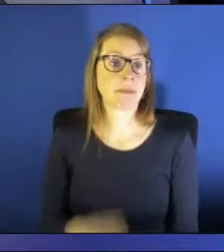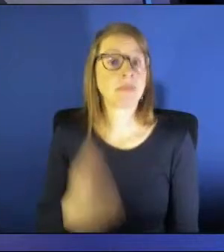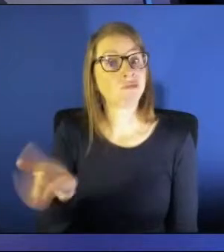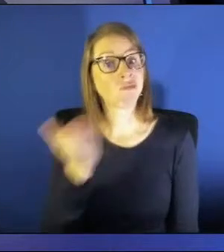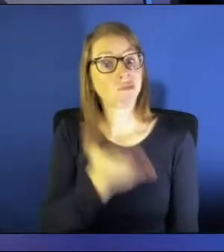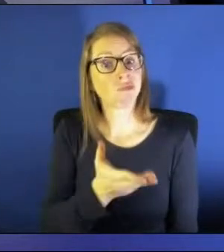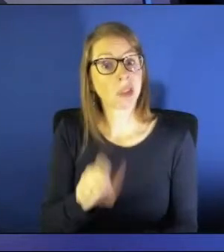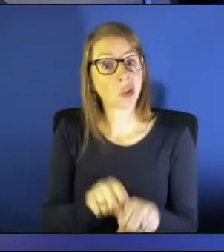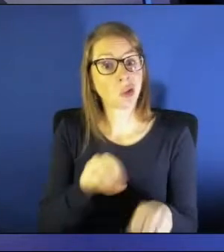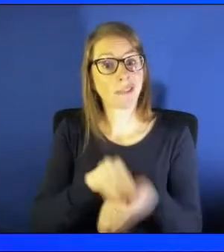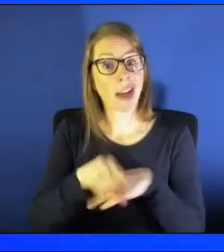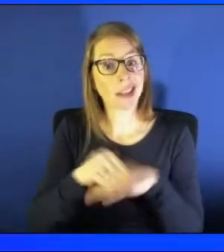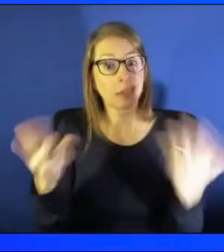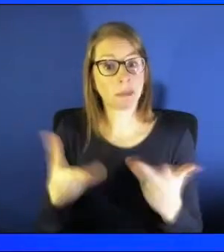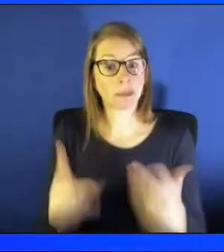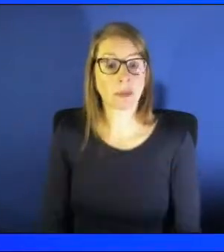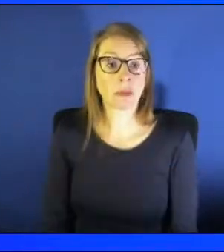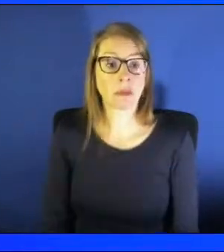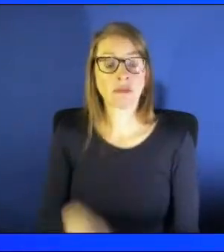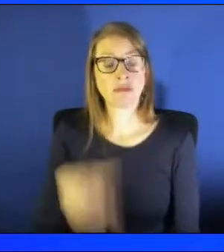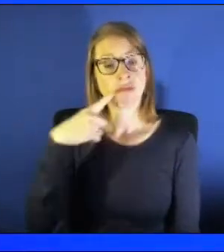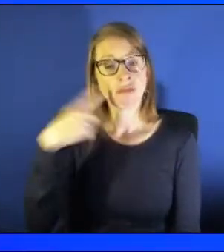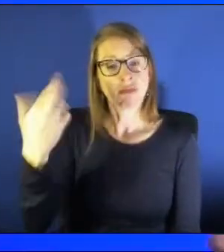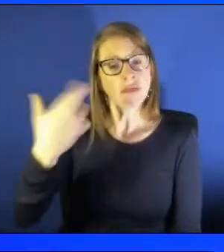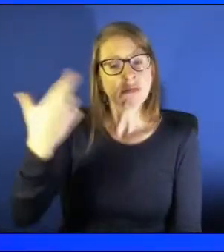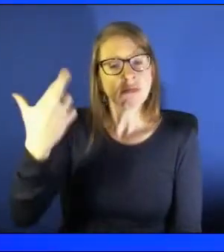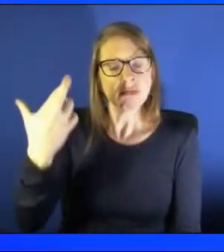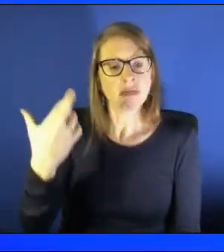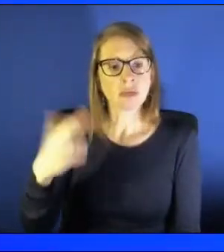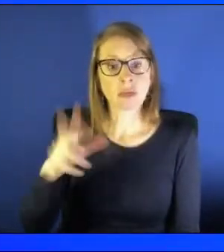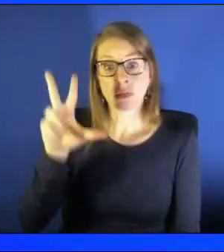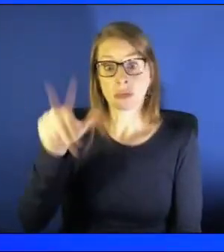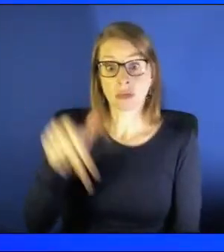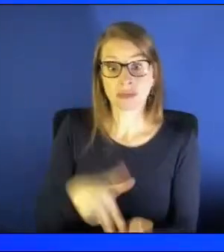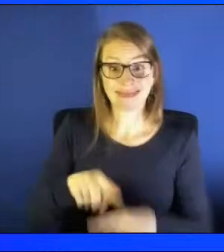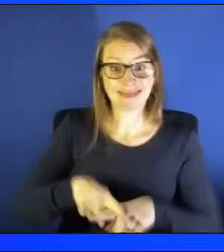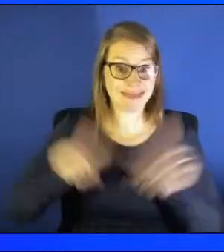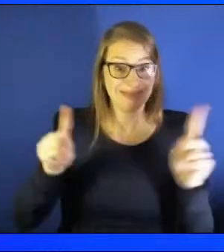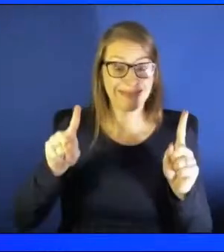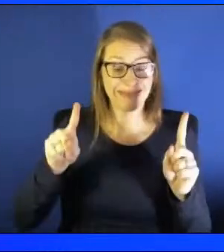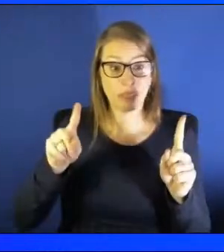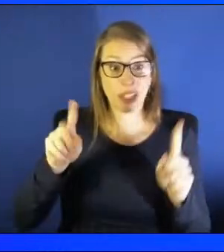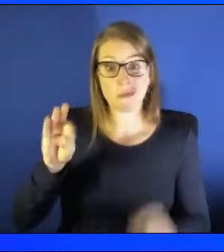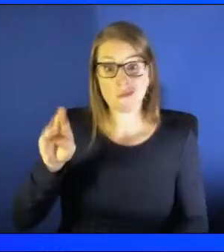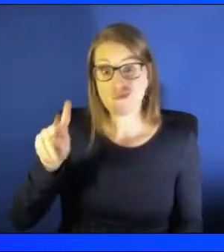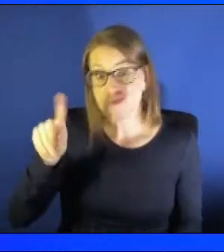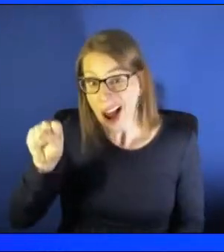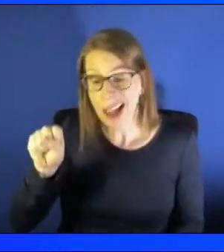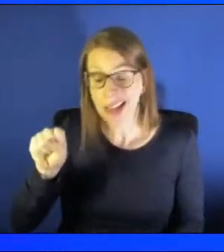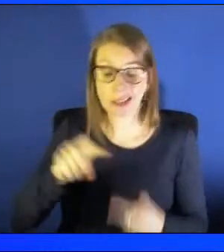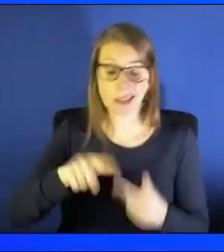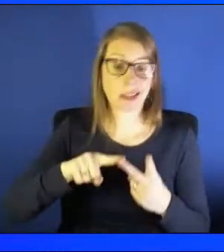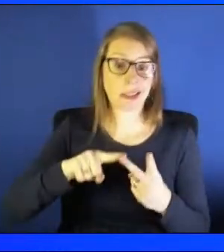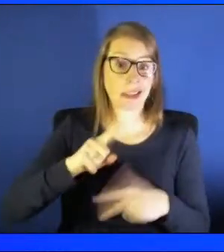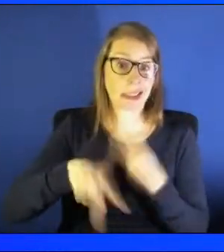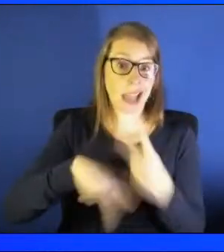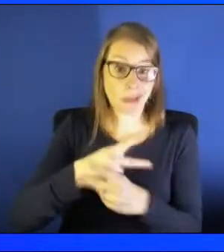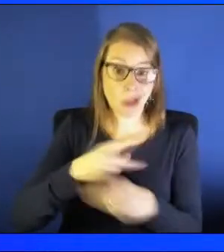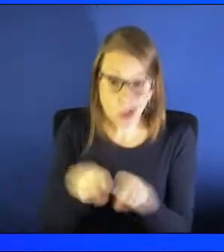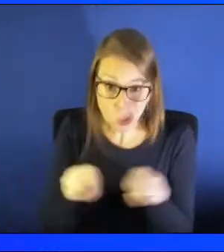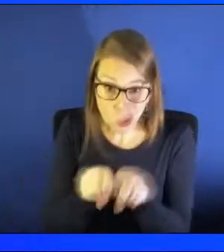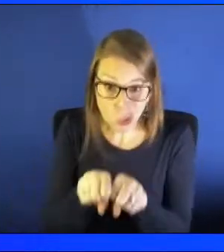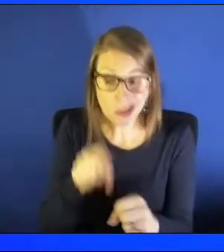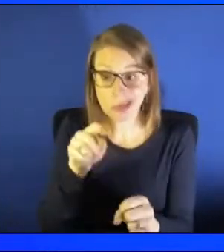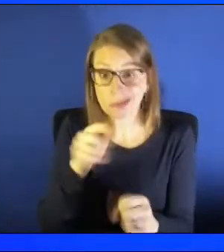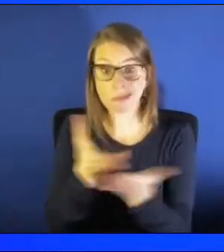advice? I think that there's a reason why there's 3,000 different brands and types of shoes out there, and you really have to get